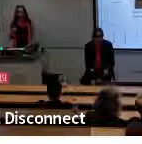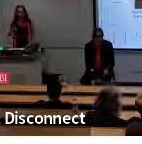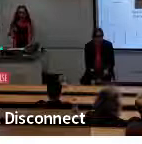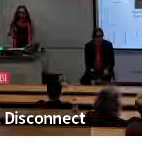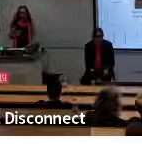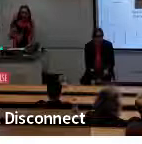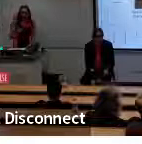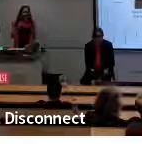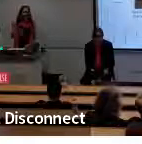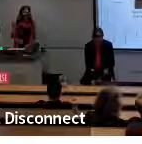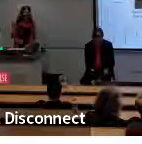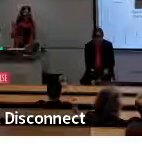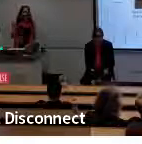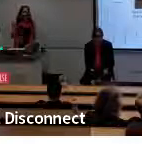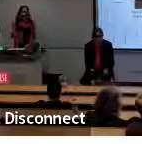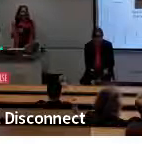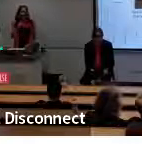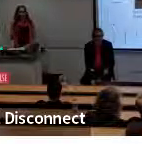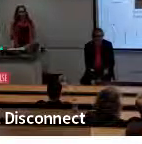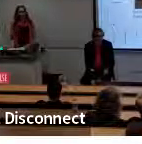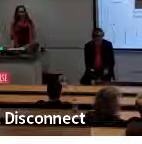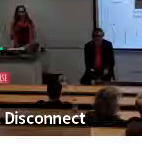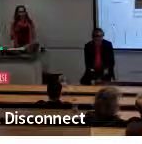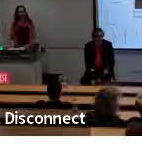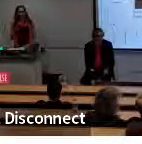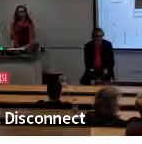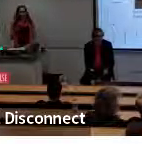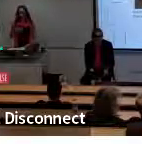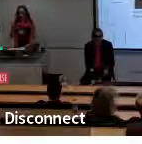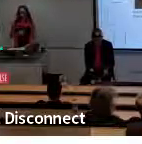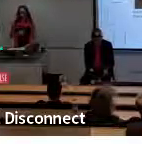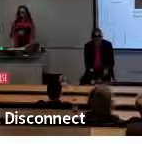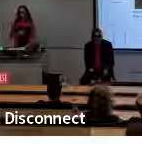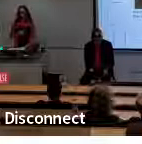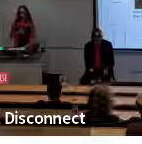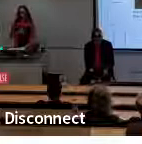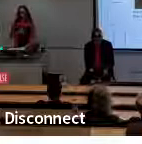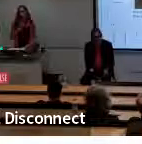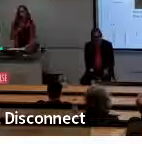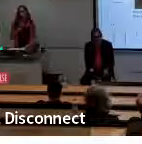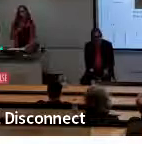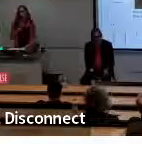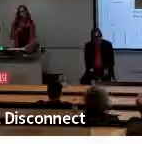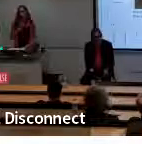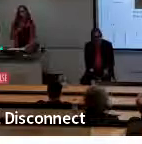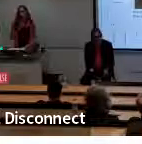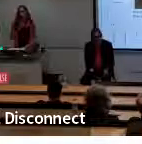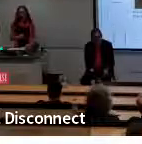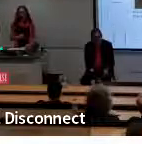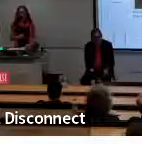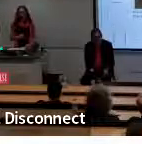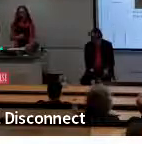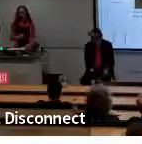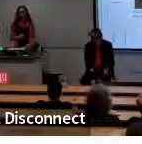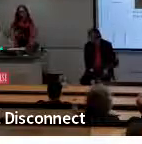women who have acquired access and skills are much more likely, if they come from disadvantaged backgrounds, to participate online than